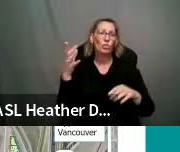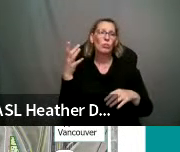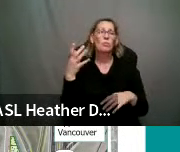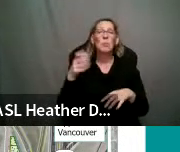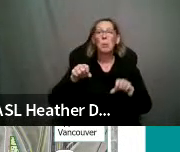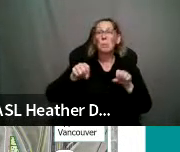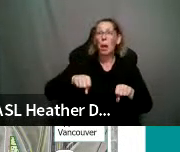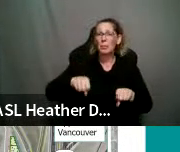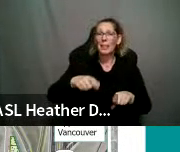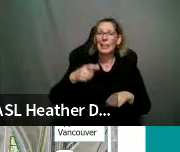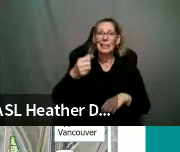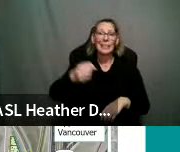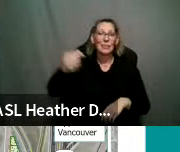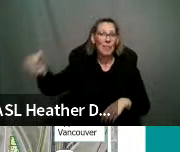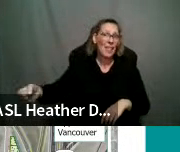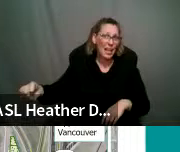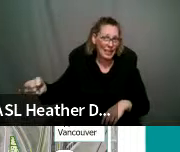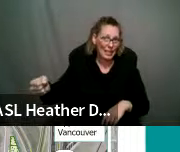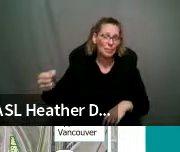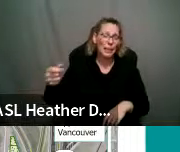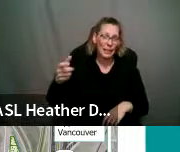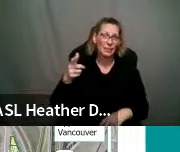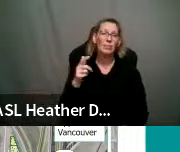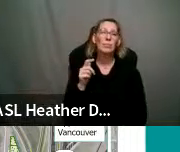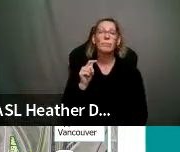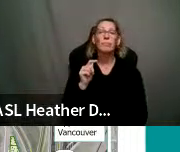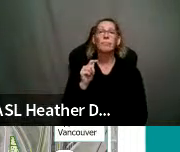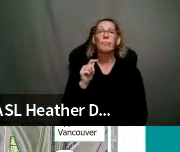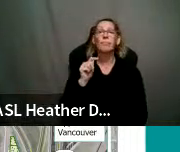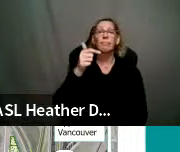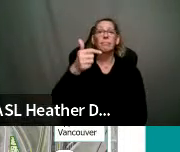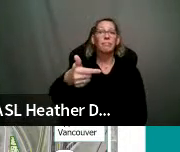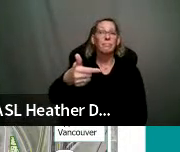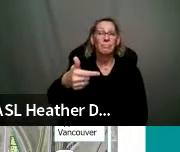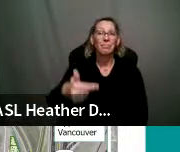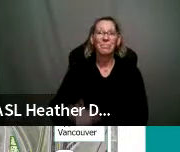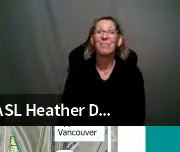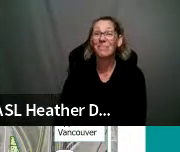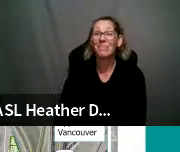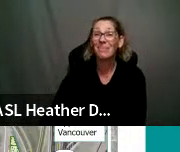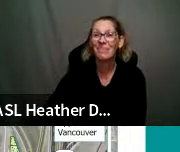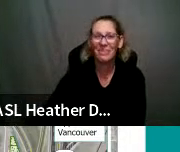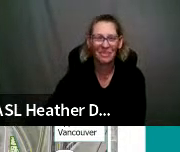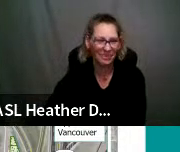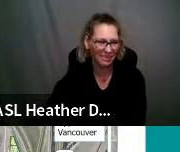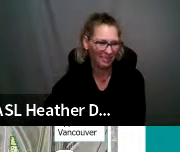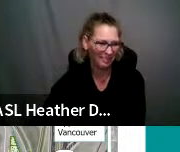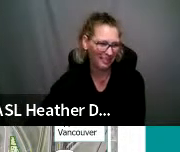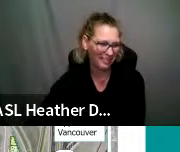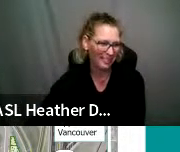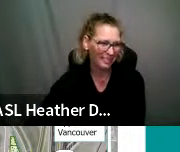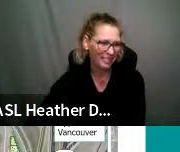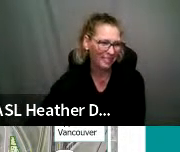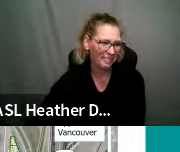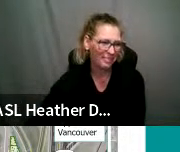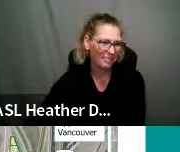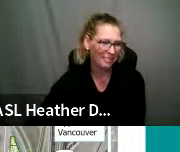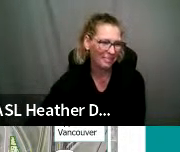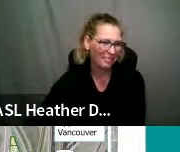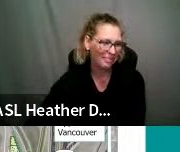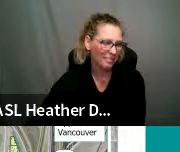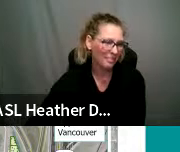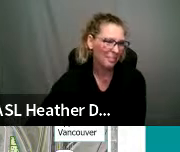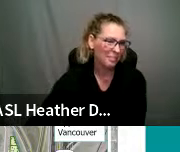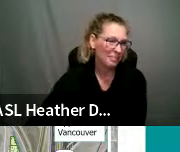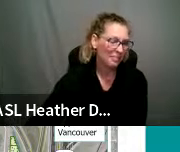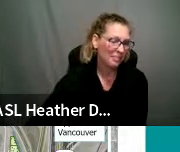potential displacements. This understandably is a sensitive topic. Unfortunately, that